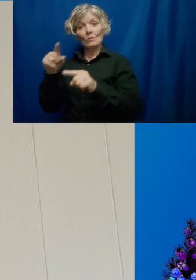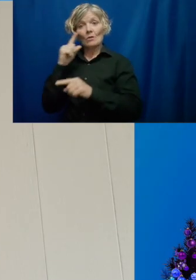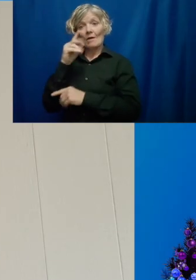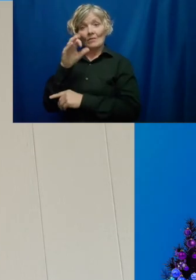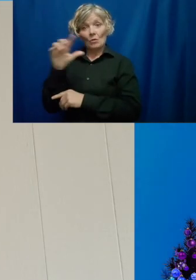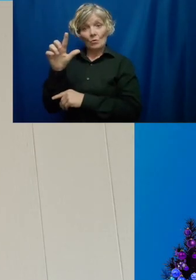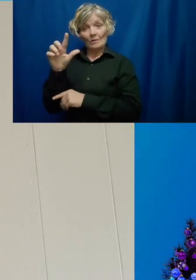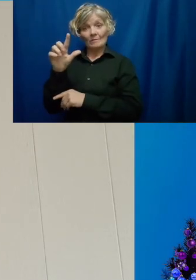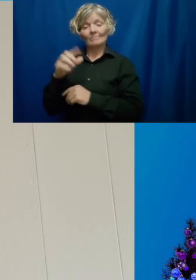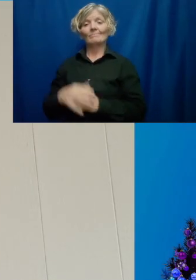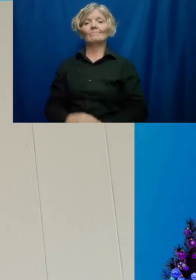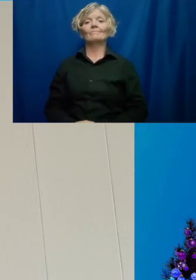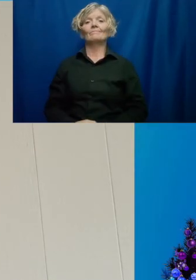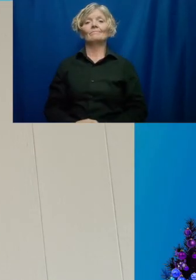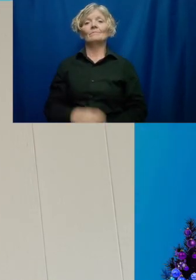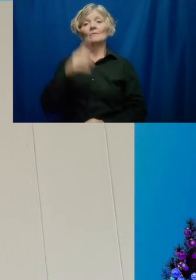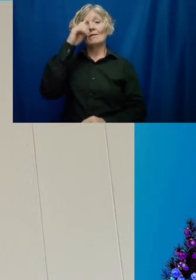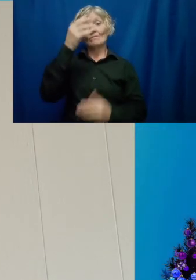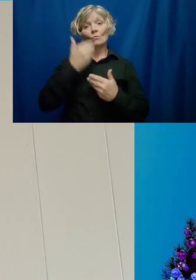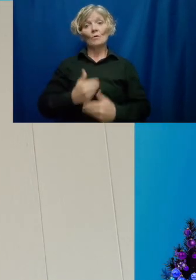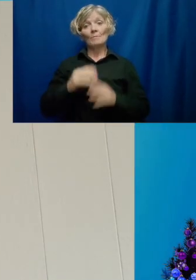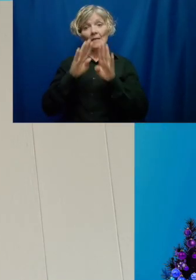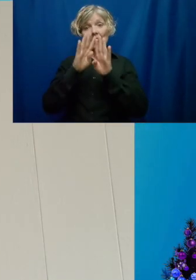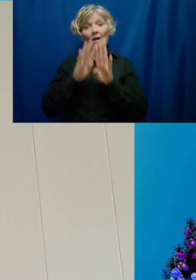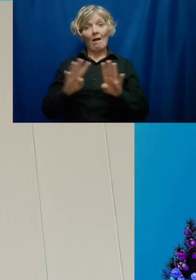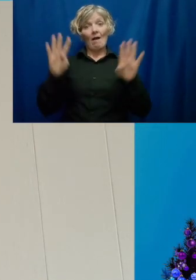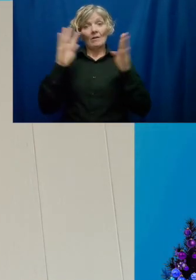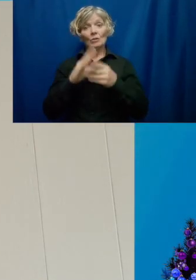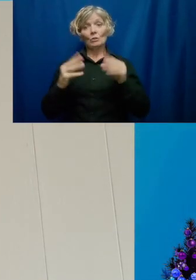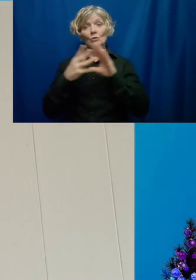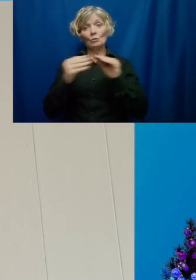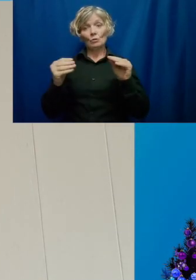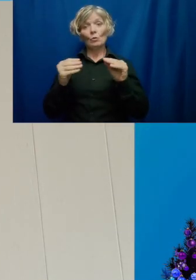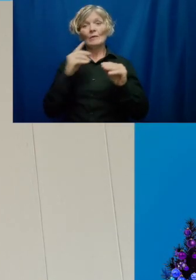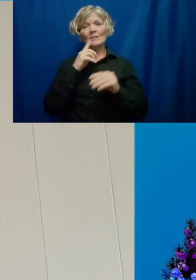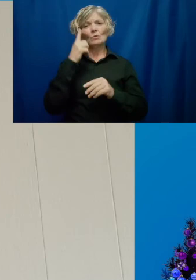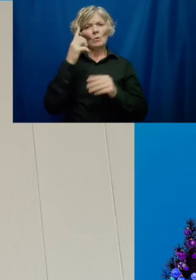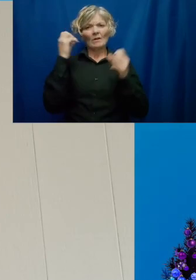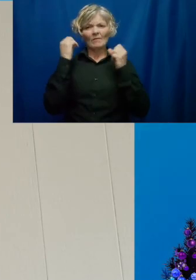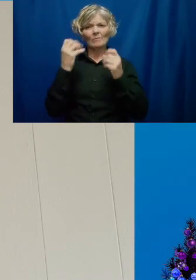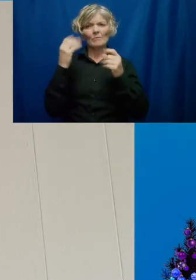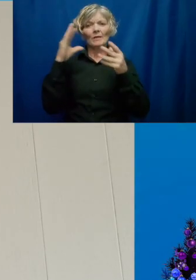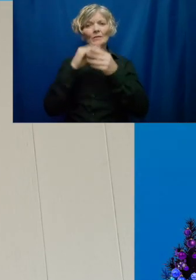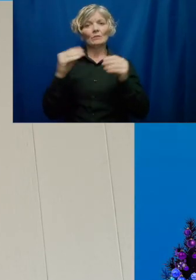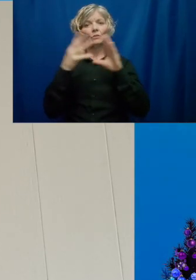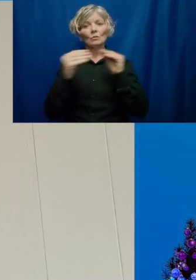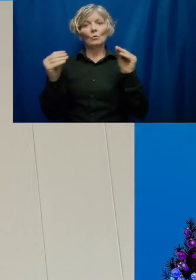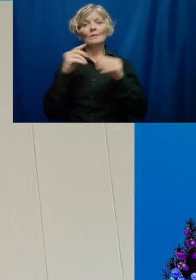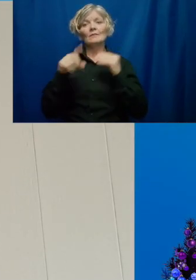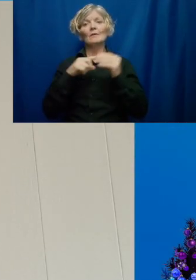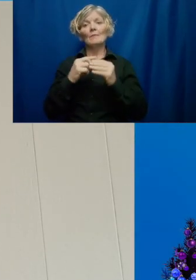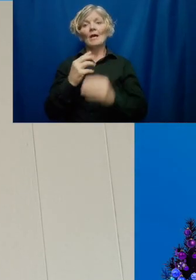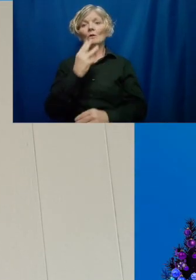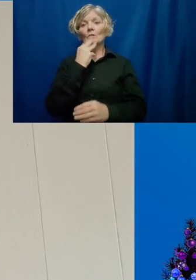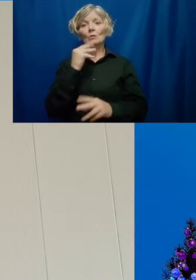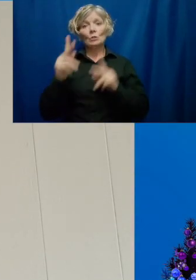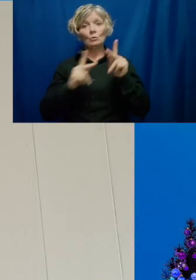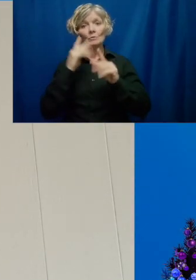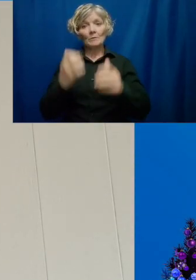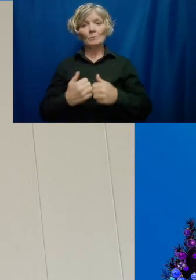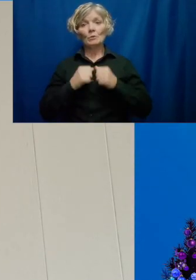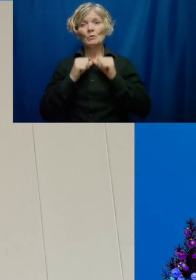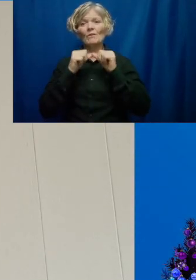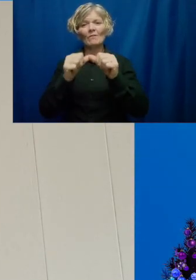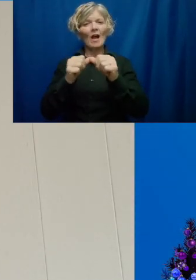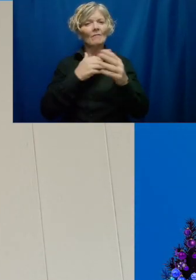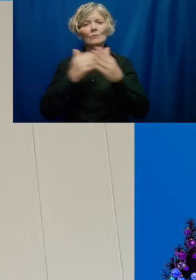Hanukkah story is one of many stories of Jewish survival against all odds. It is a